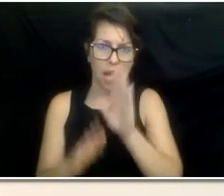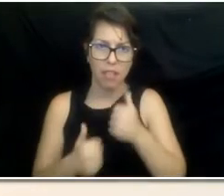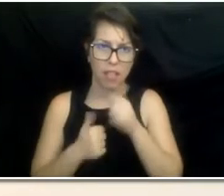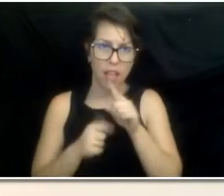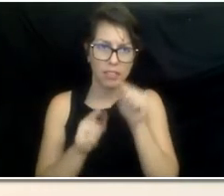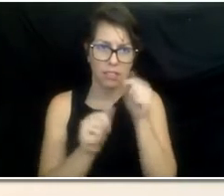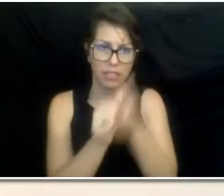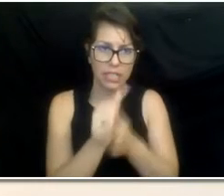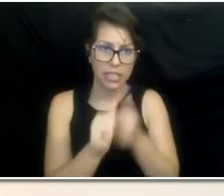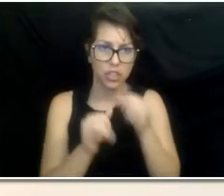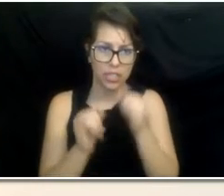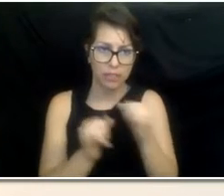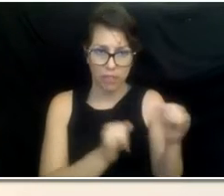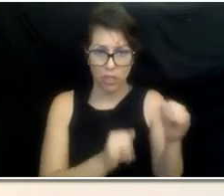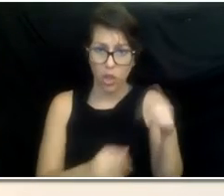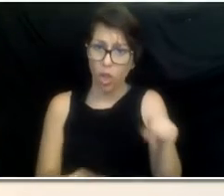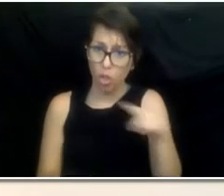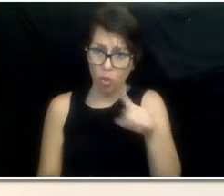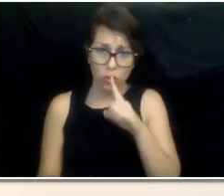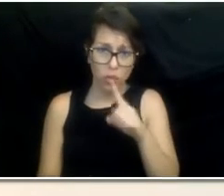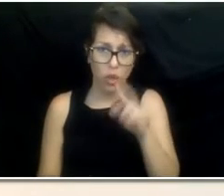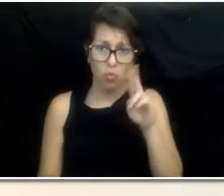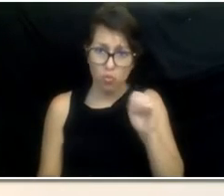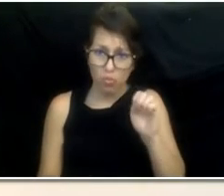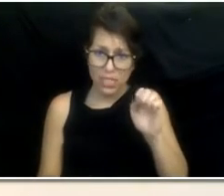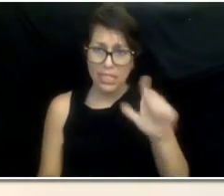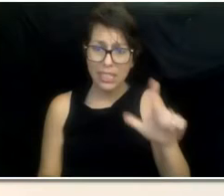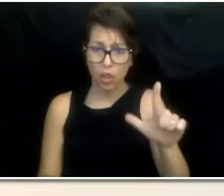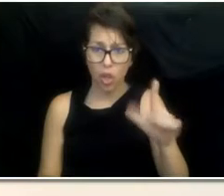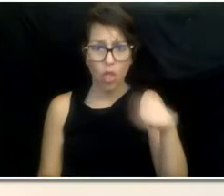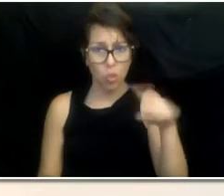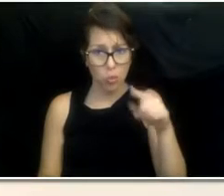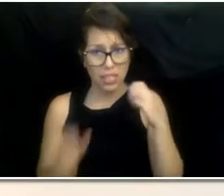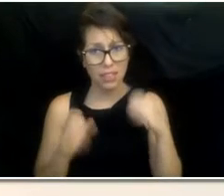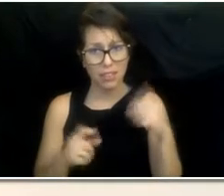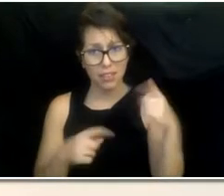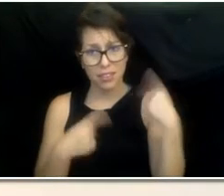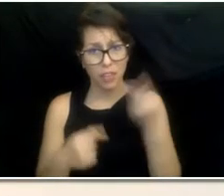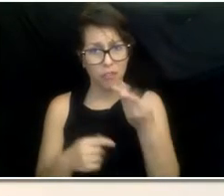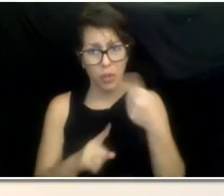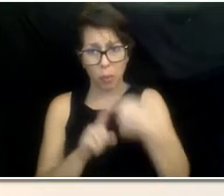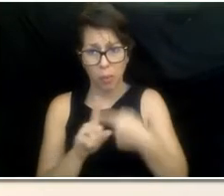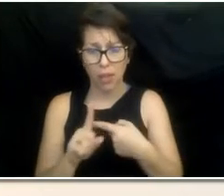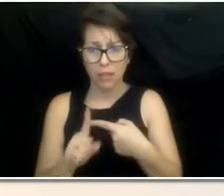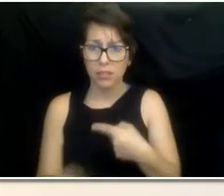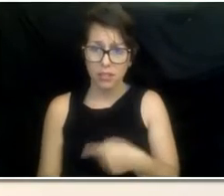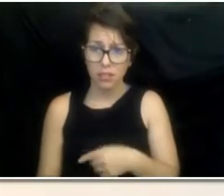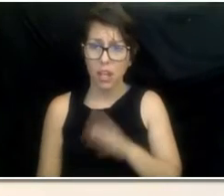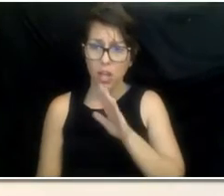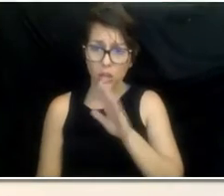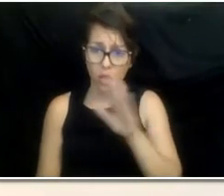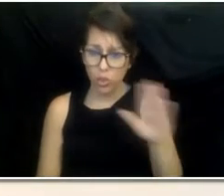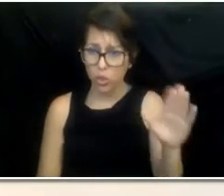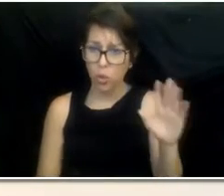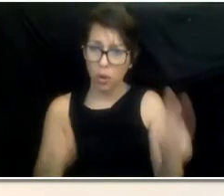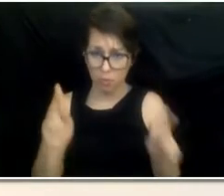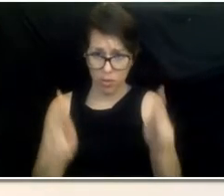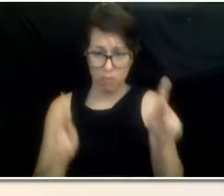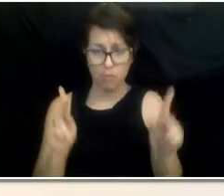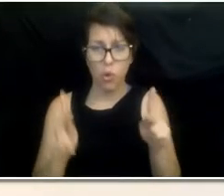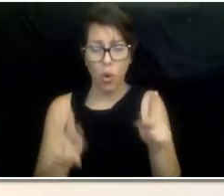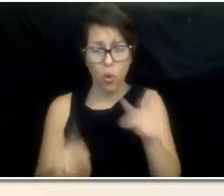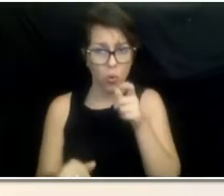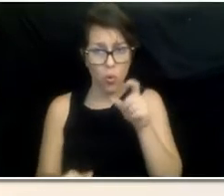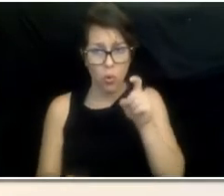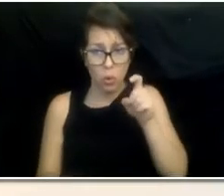together I know it's difficult there are many challenges ahead of us and I ask us to remember our survivors and make sure